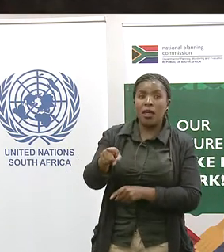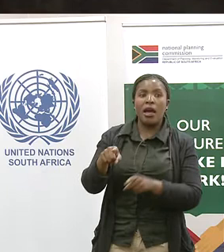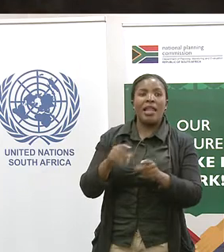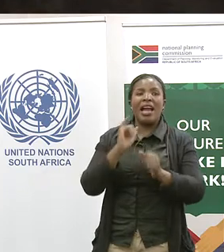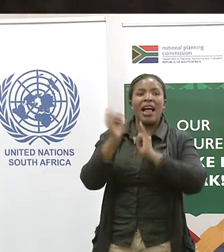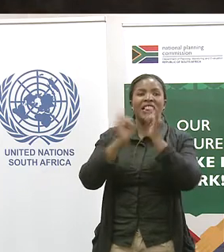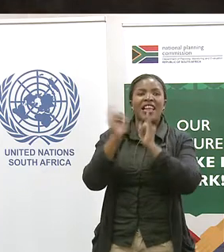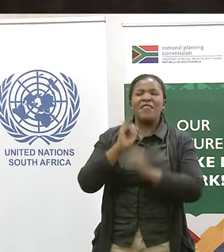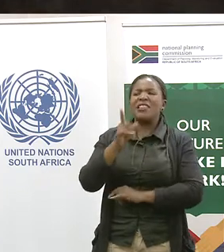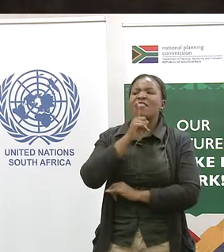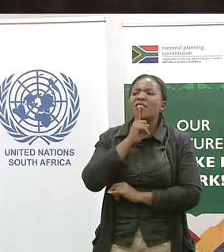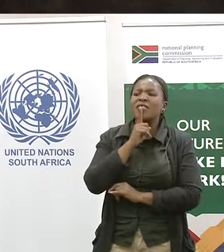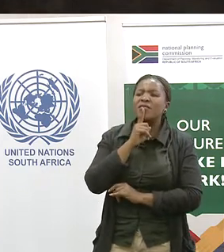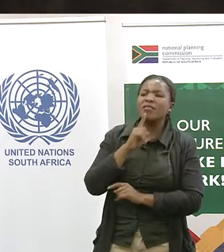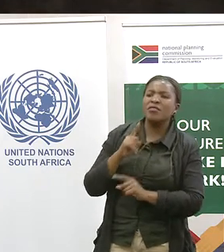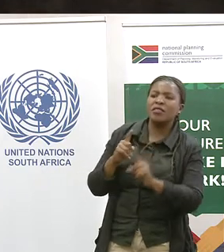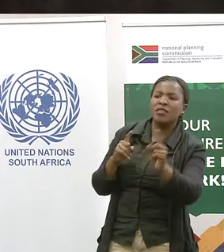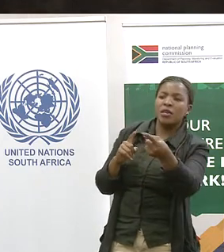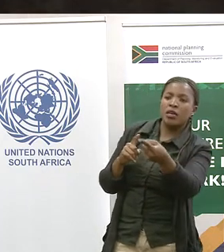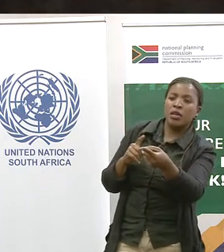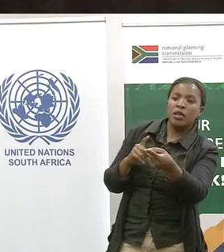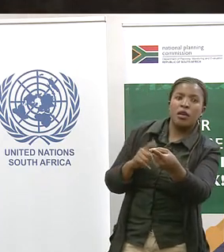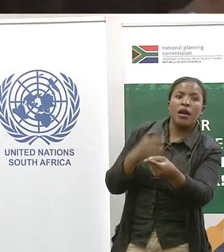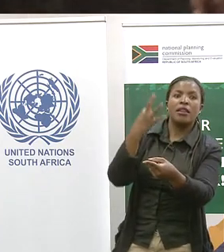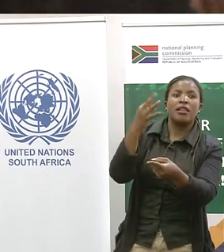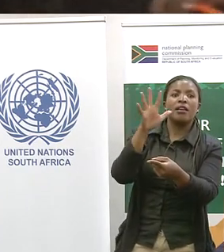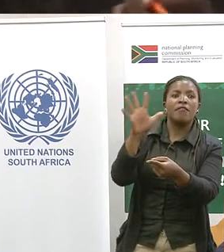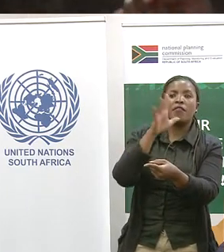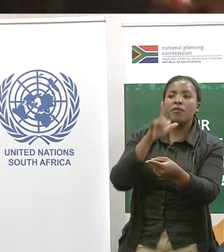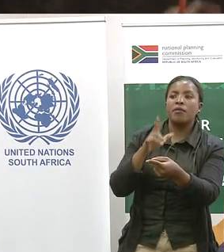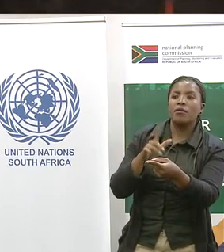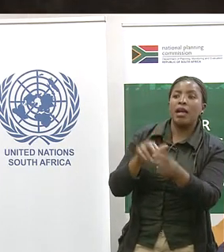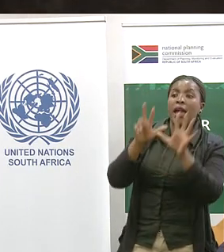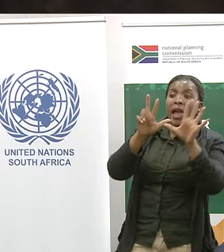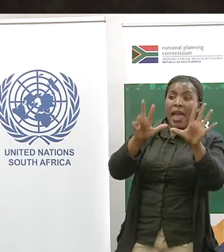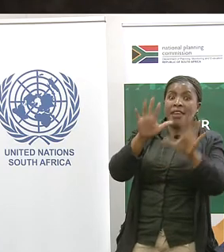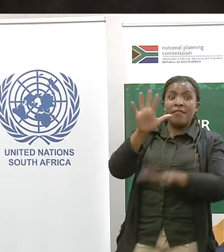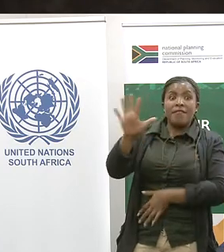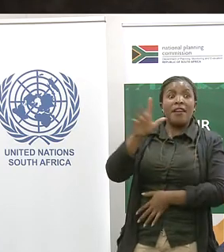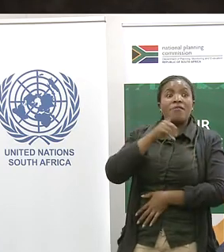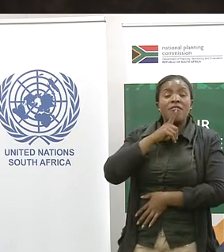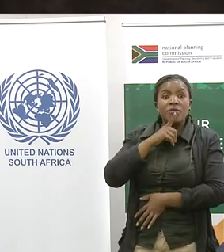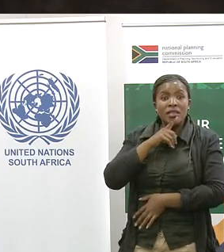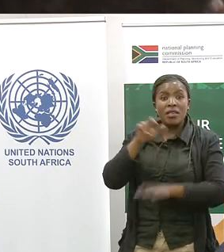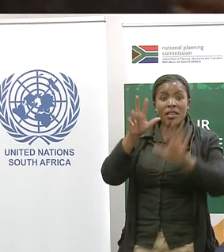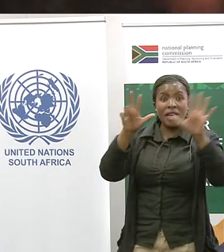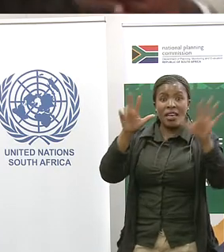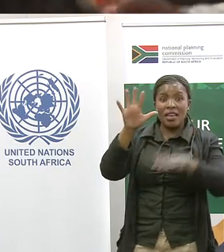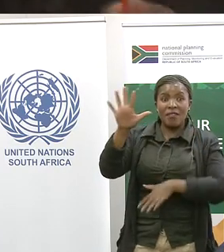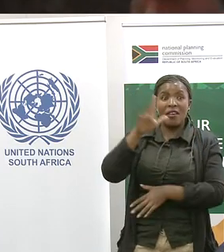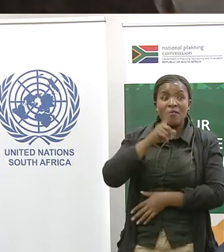11,000 or so. 35,000, sorry. 85.